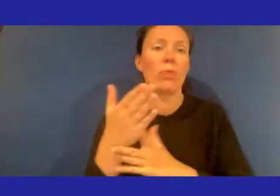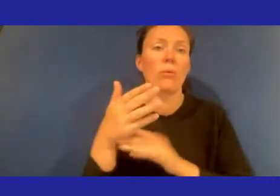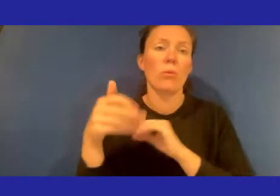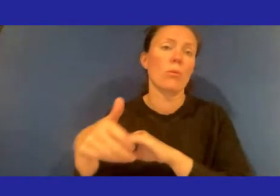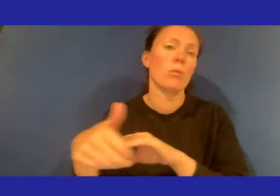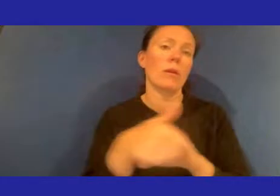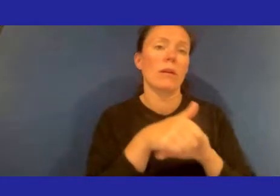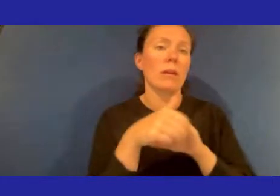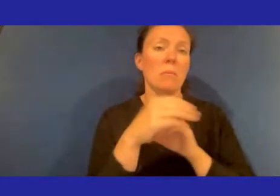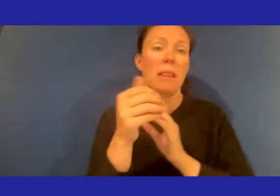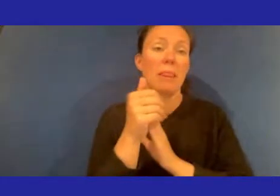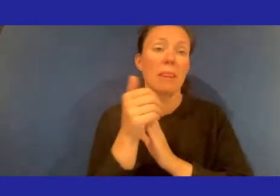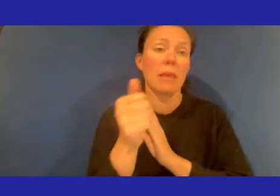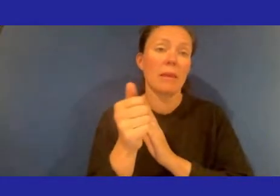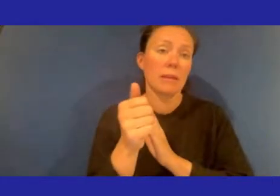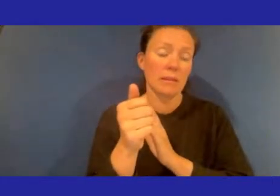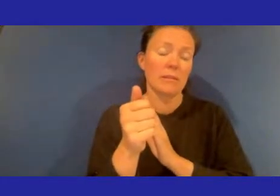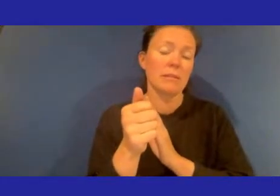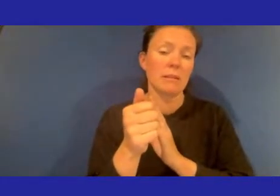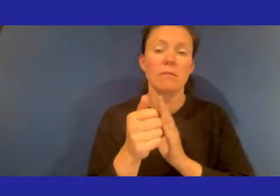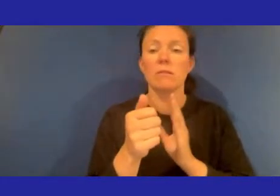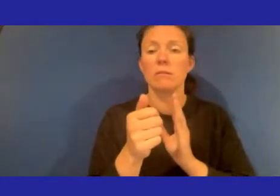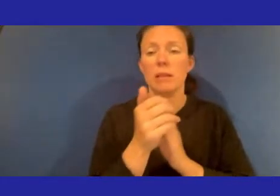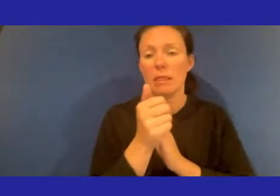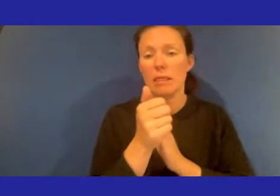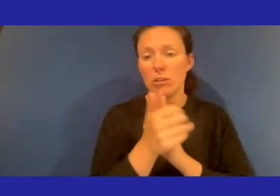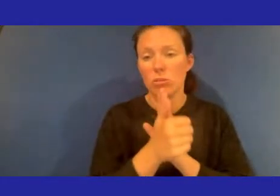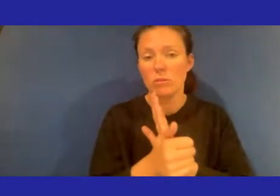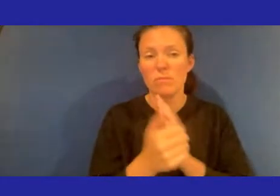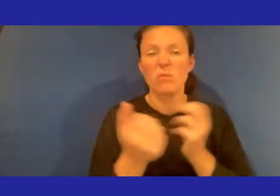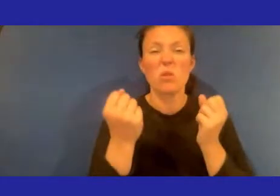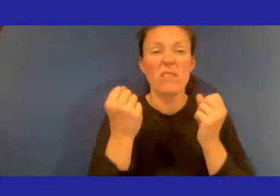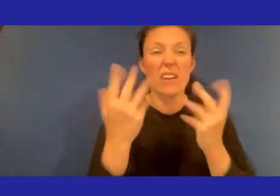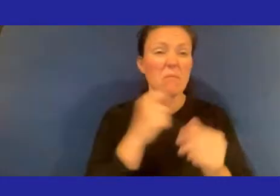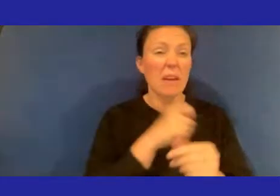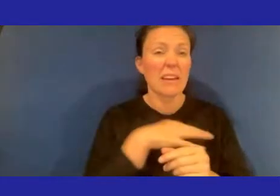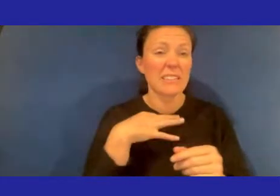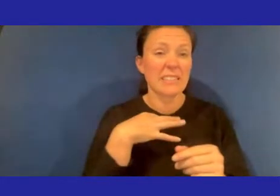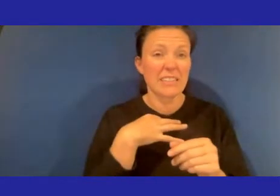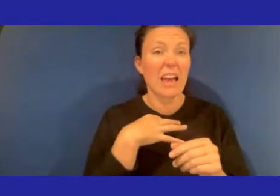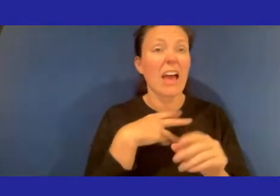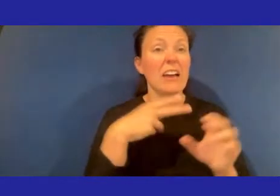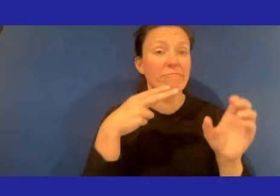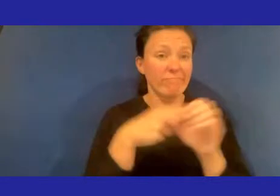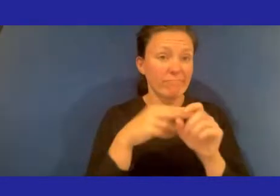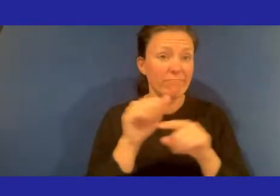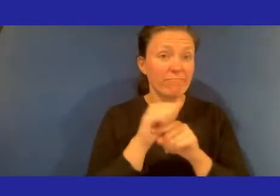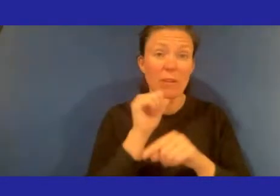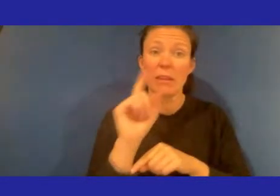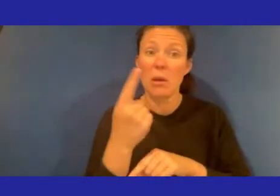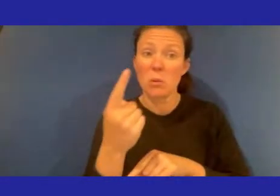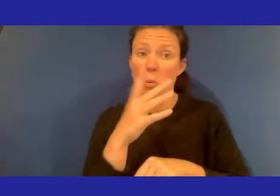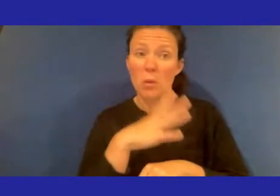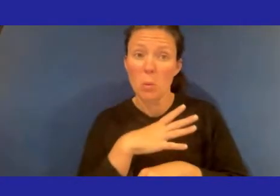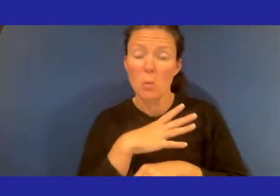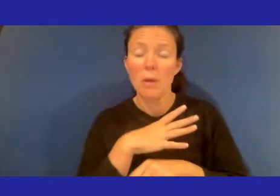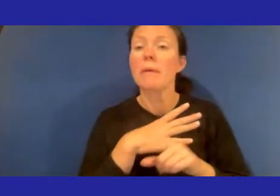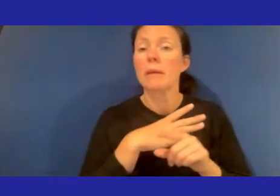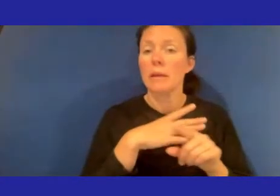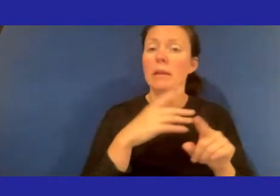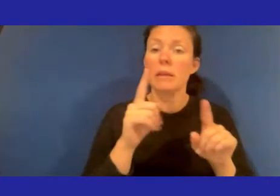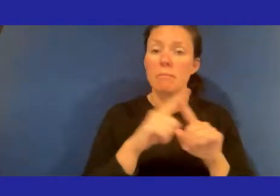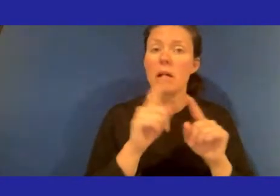We've had a lot of participation from many of our staff, not just women, who have participated in hearing